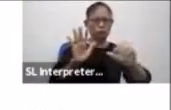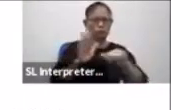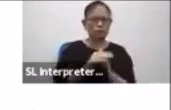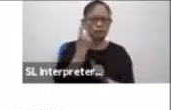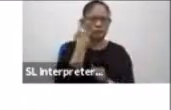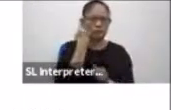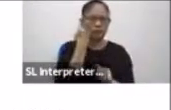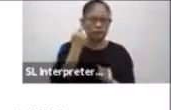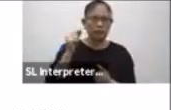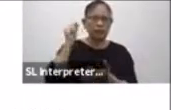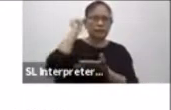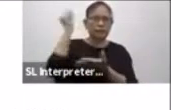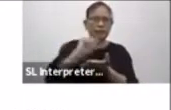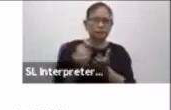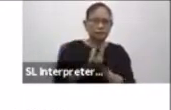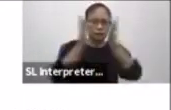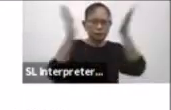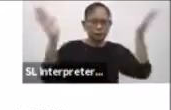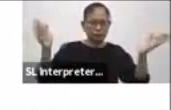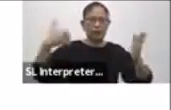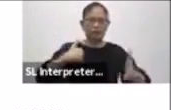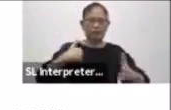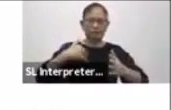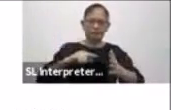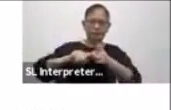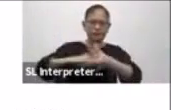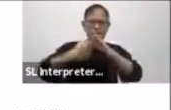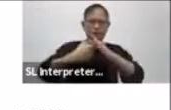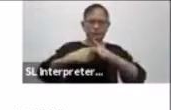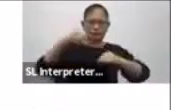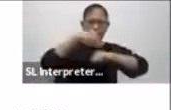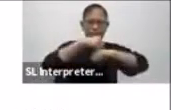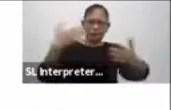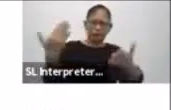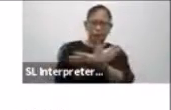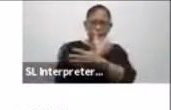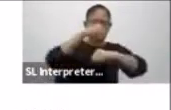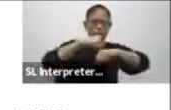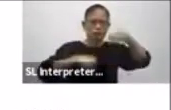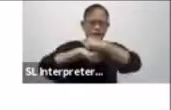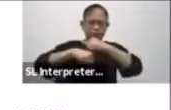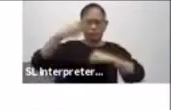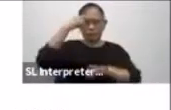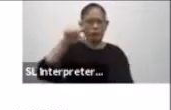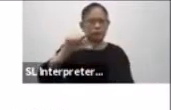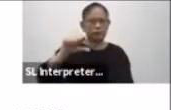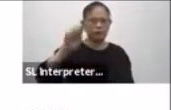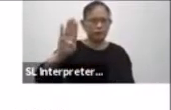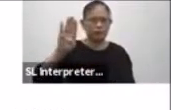General of the UN has launched a new strategy on GBV and COVID-19, and that has already seen